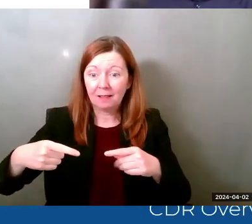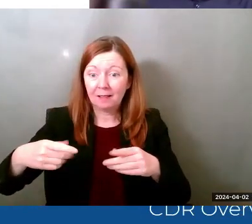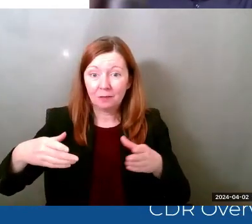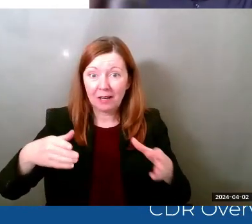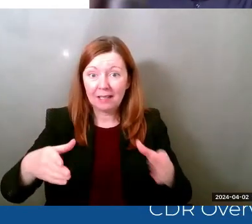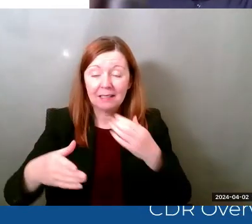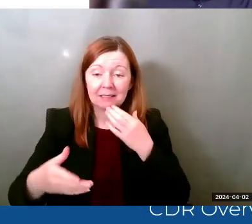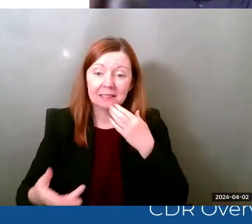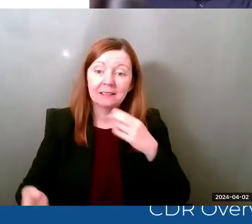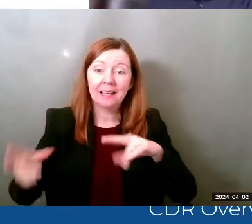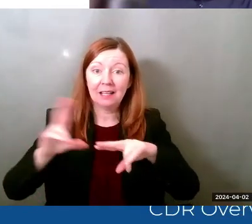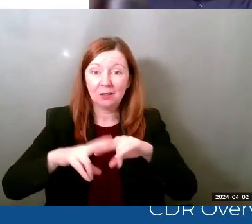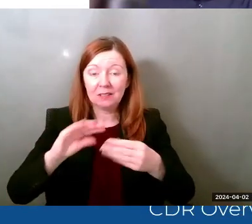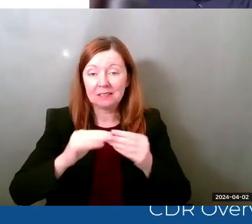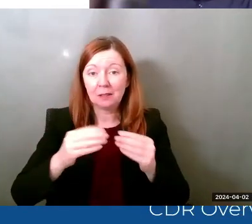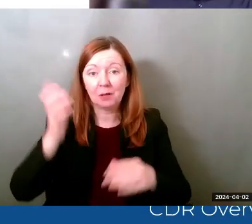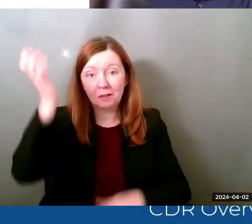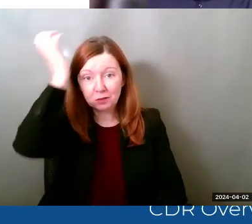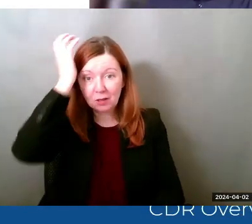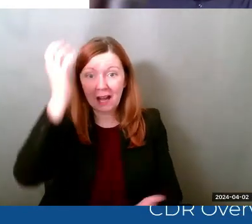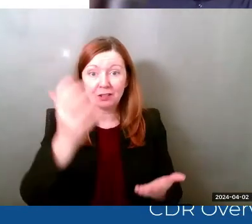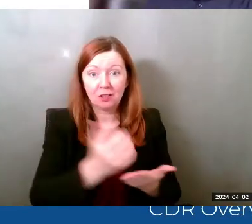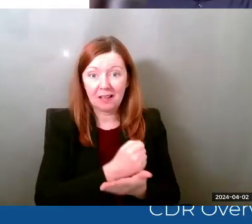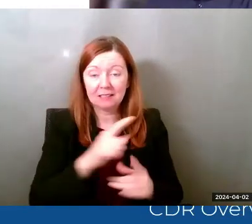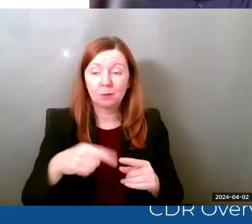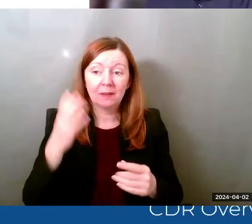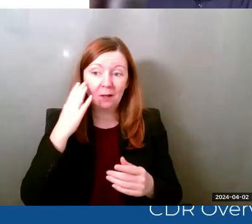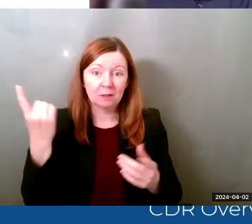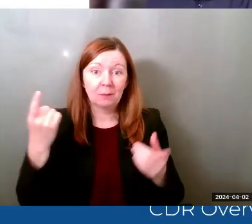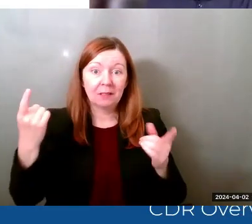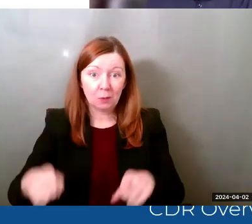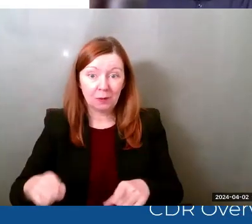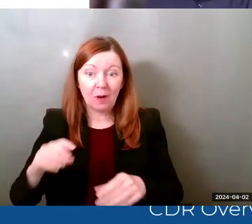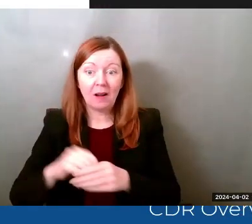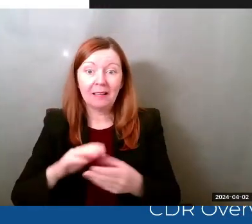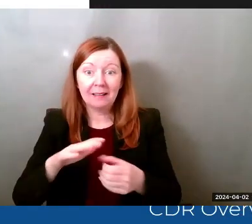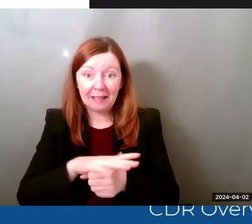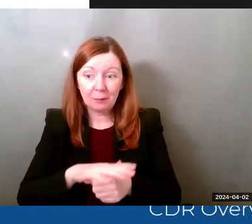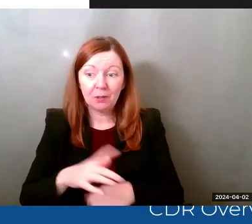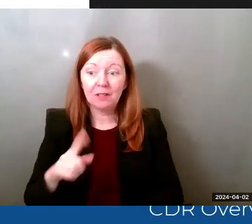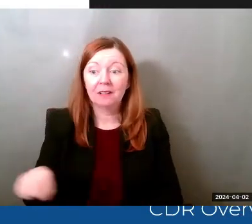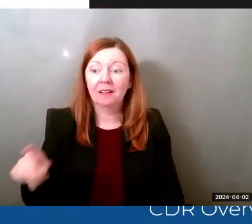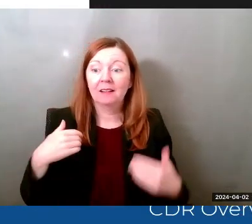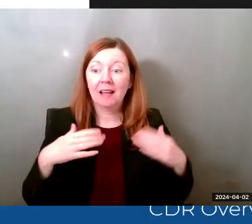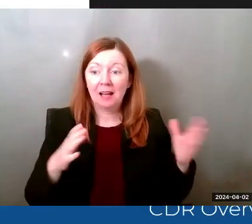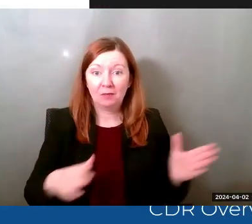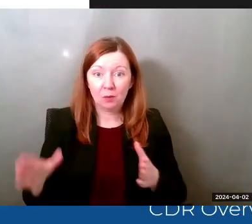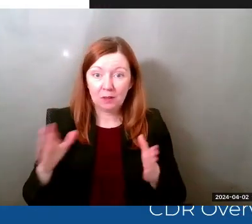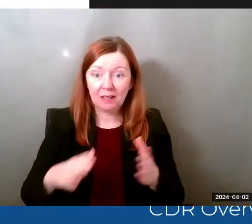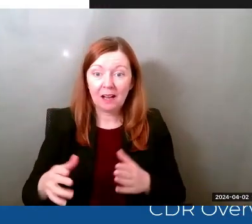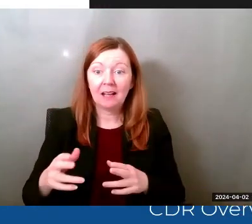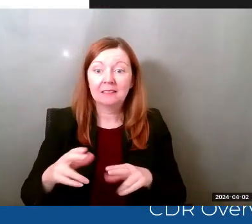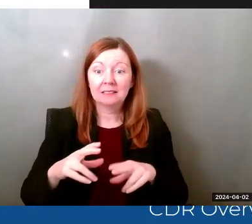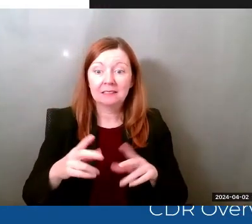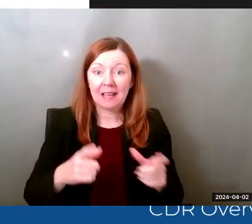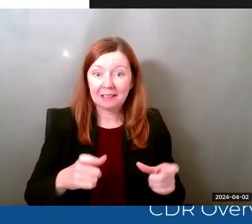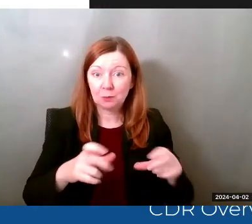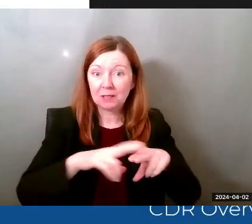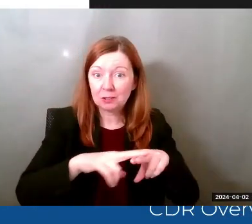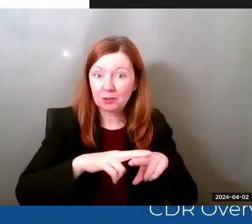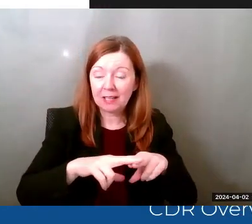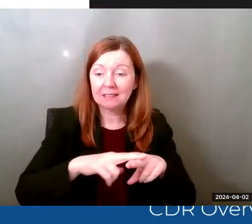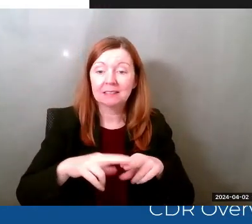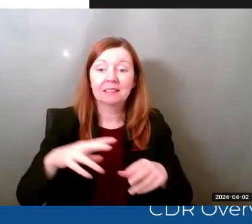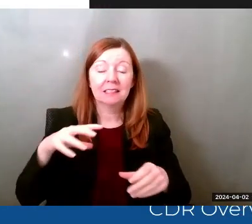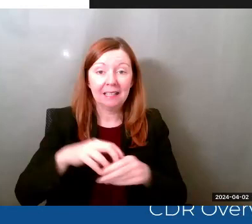They increase the number of trash collections when they know that there's something going on in the neighborhood. They have organized the express trains in and out of the stadium